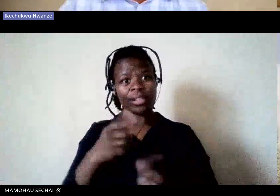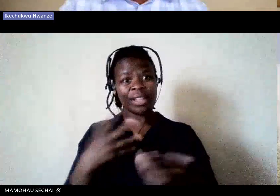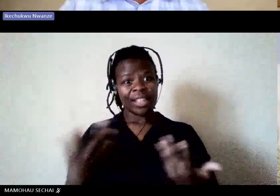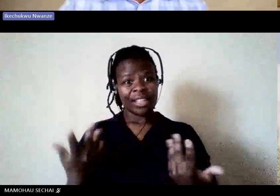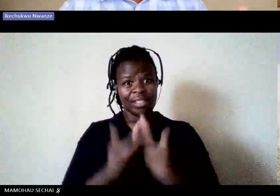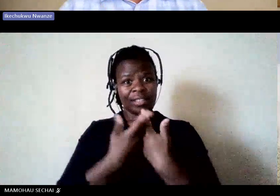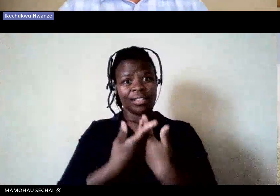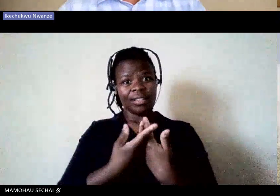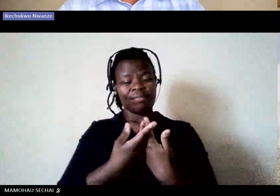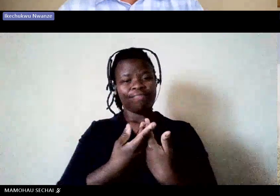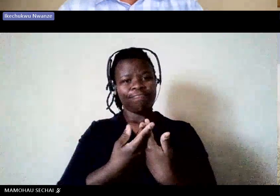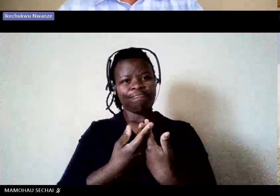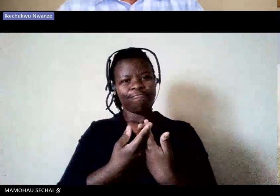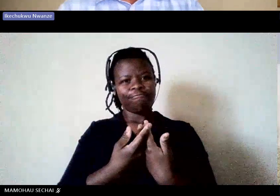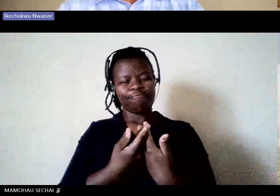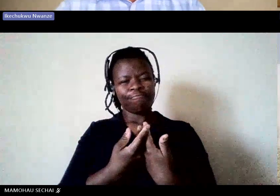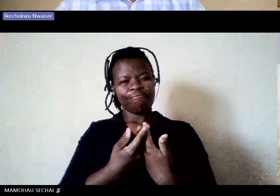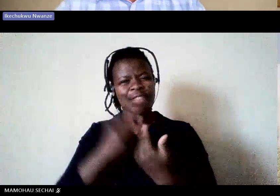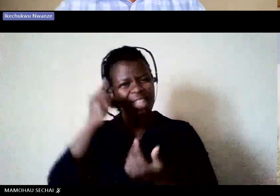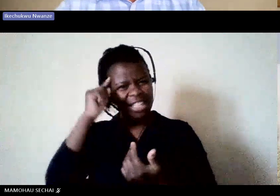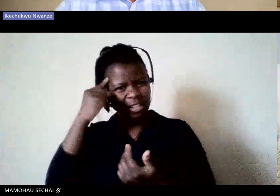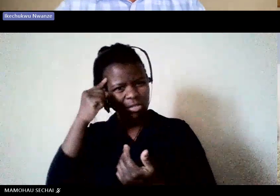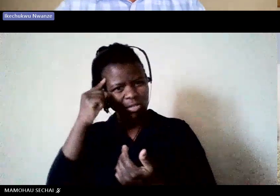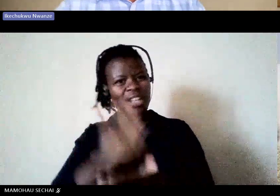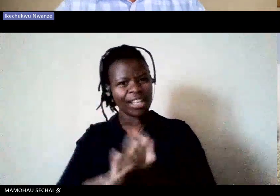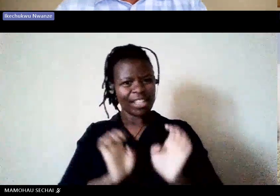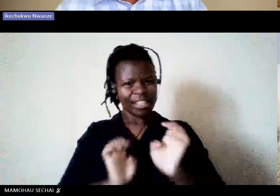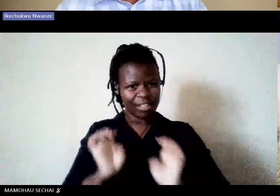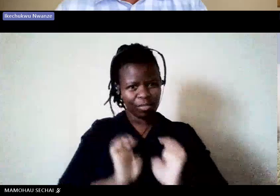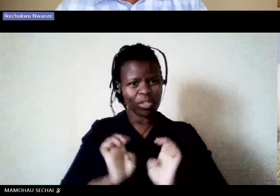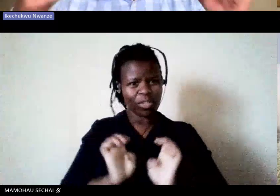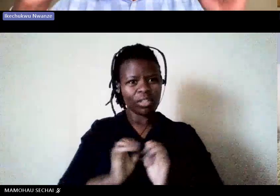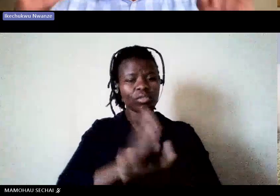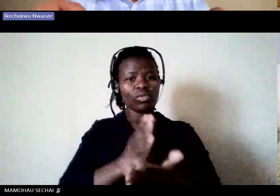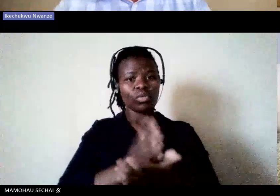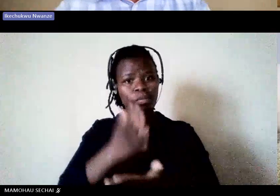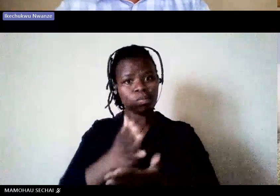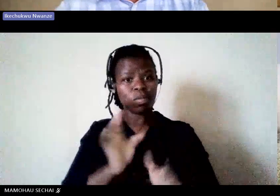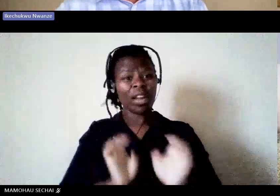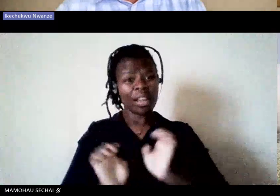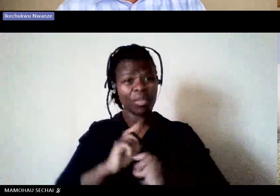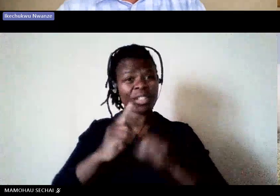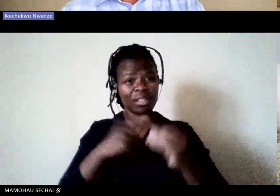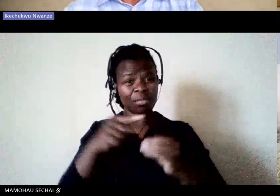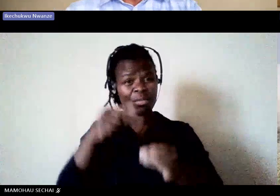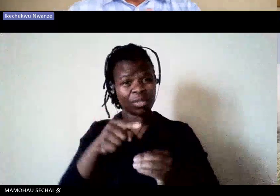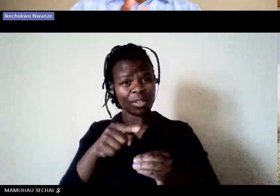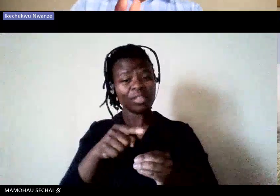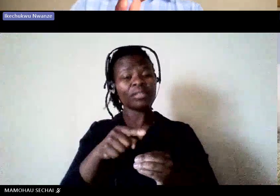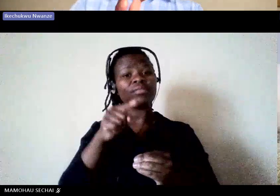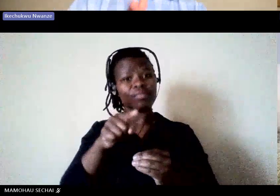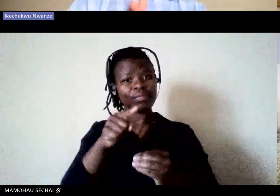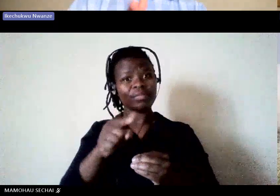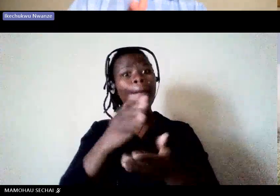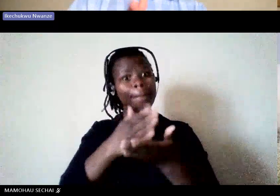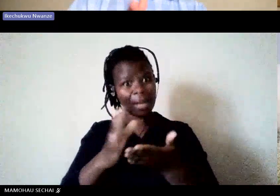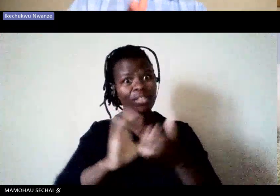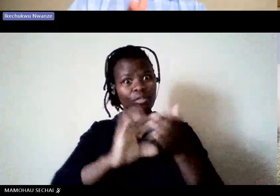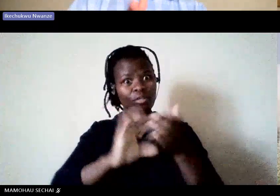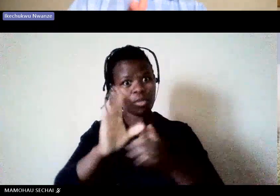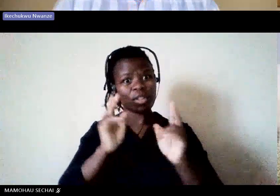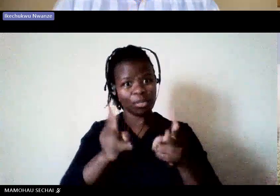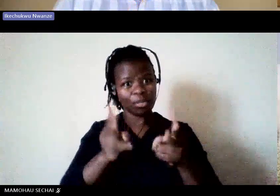you emotionally, and things like that. So hearing some students say they were emotional about it, that's part of the course, people. That's part of the course. So